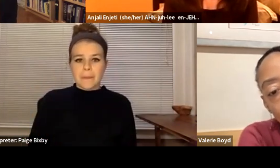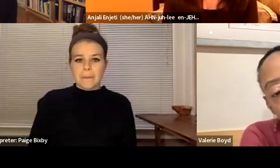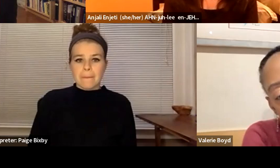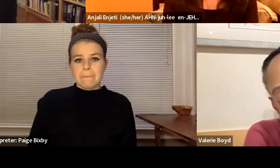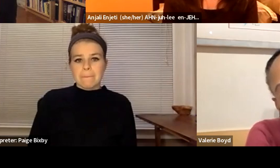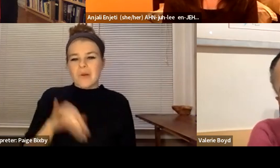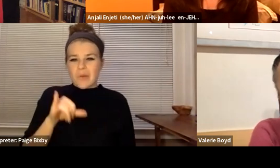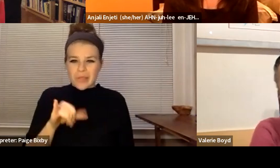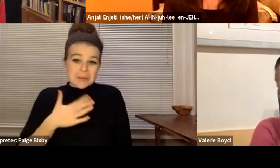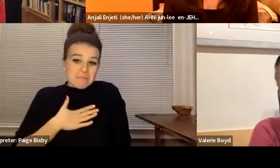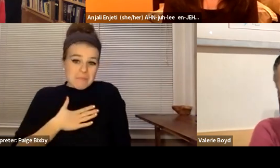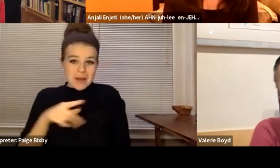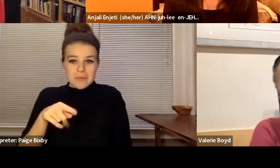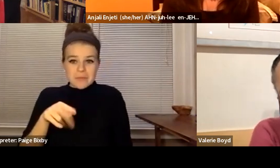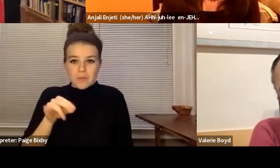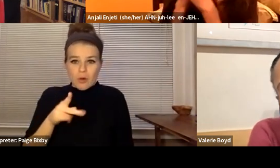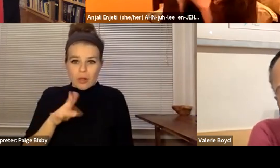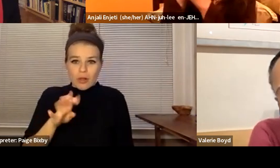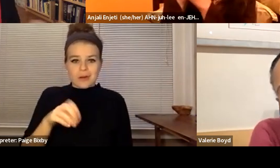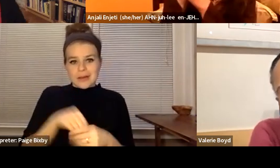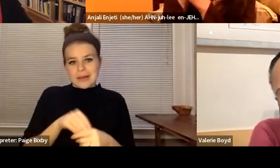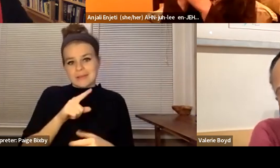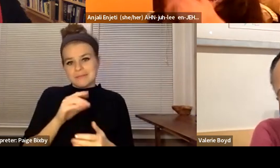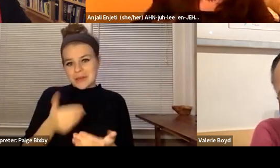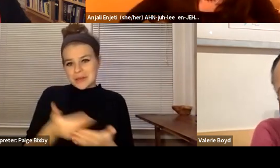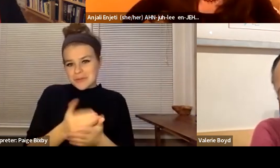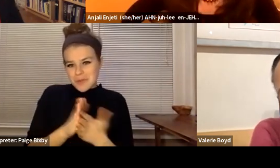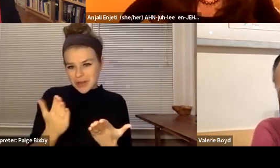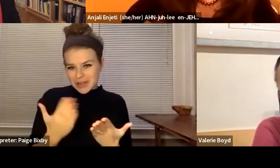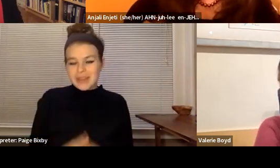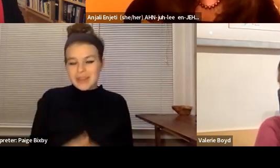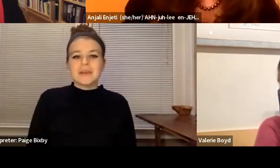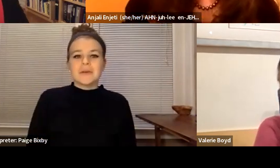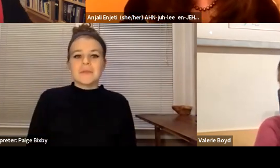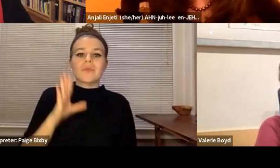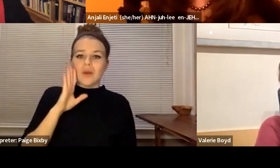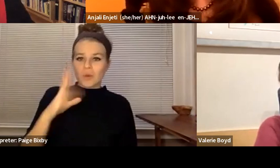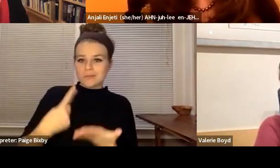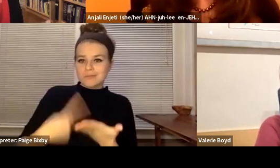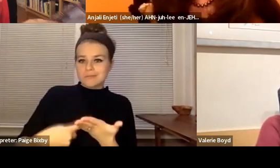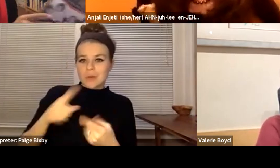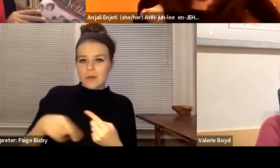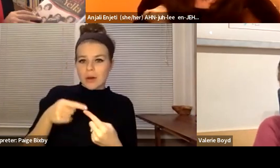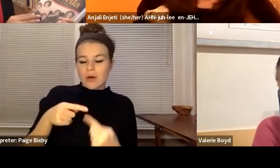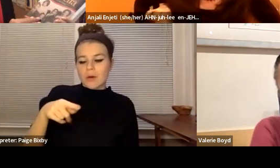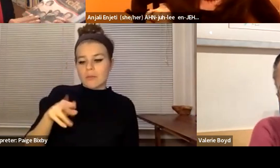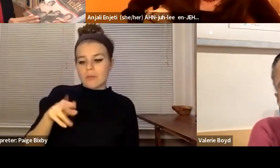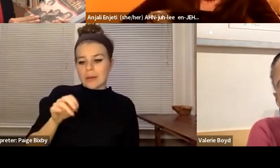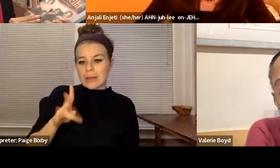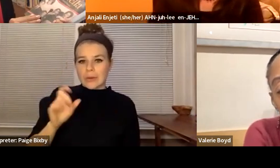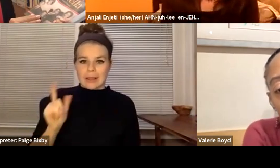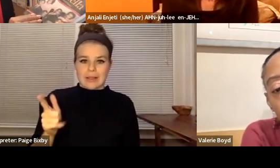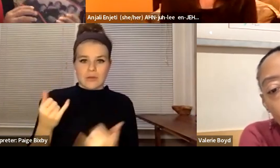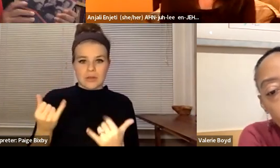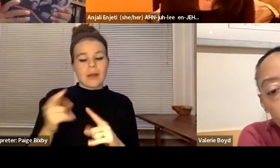my prologue in This Is One Way to Dance. And I'll be talking about Prelude a little later today, but I want